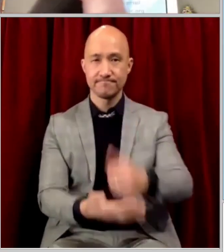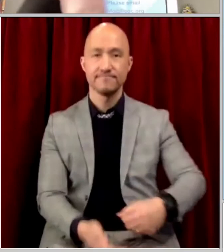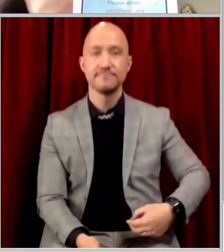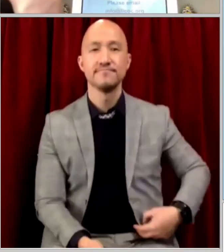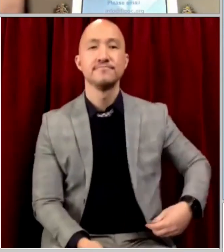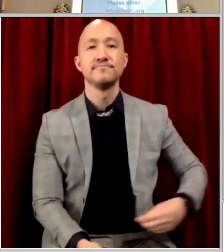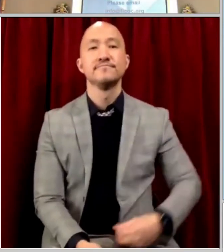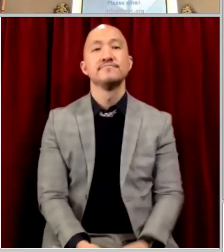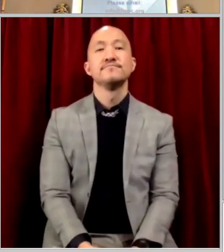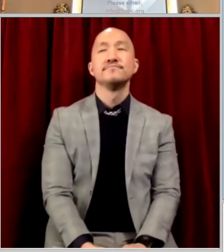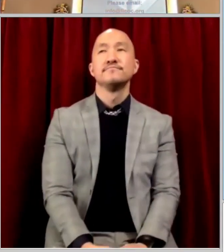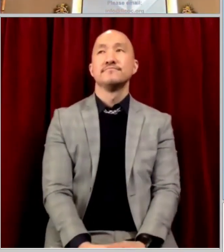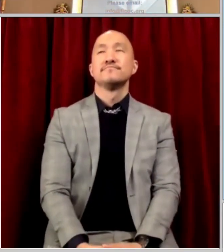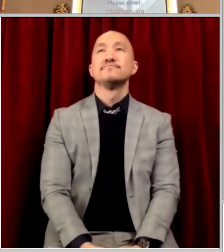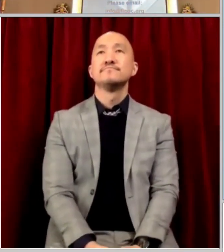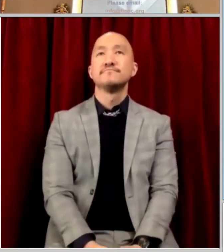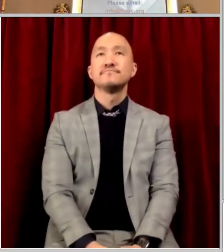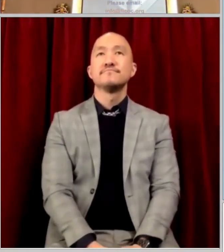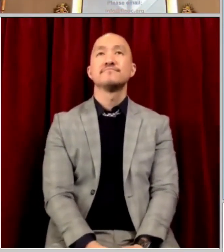Amen.